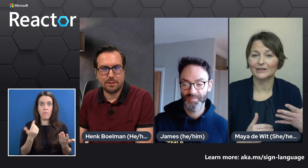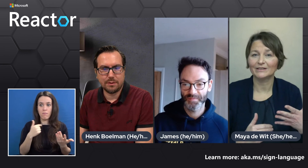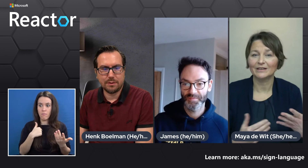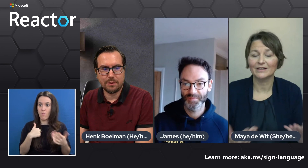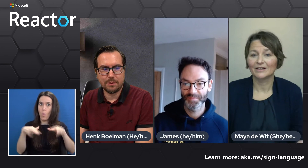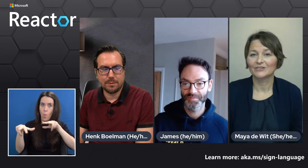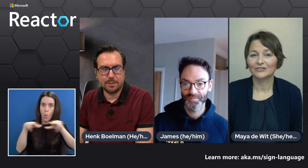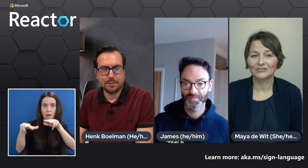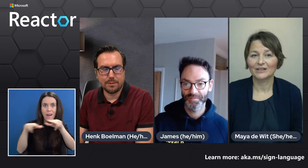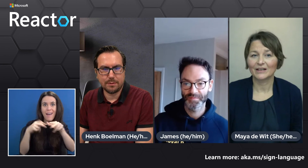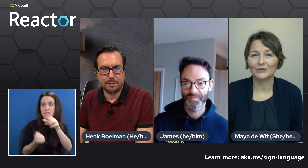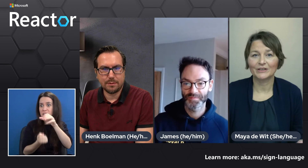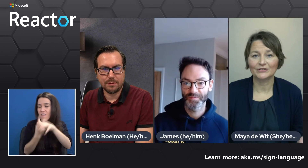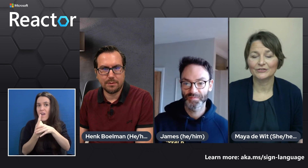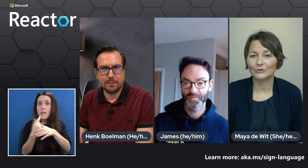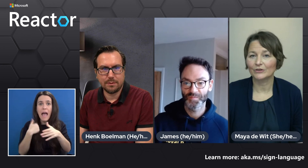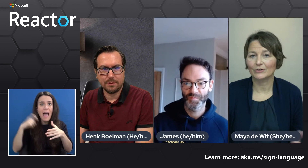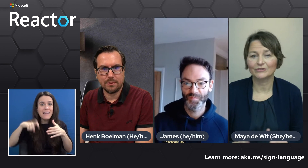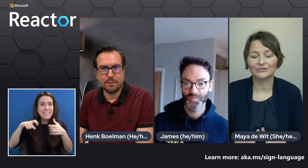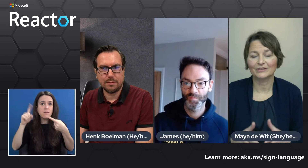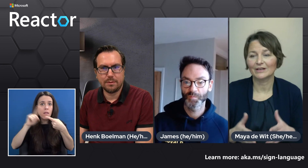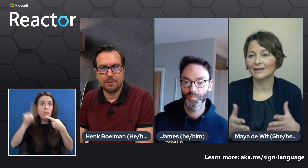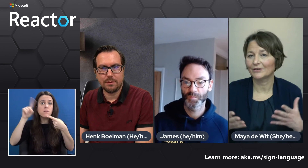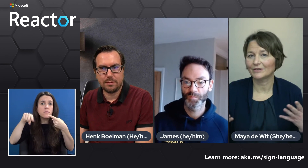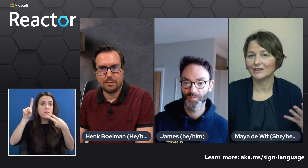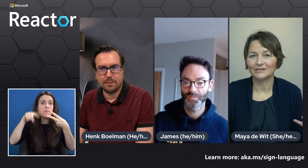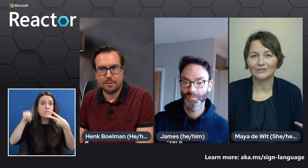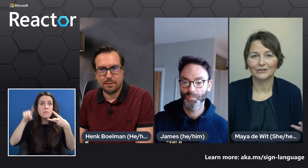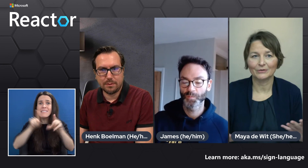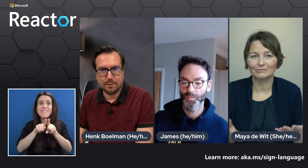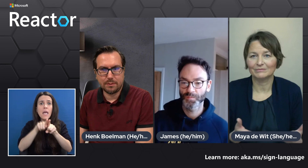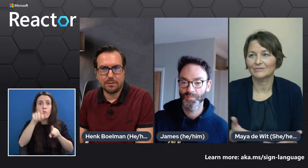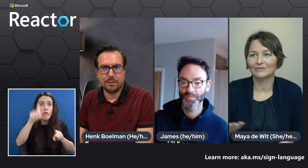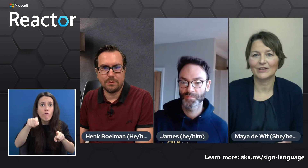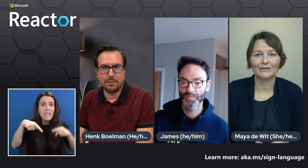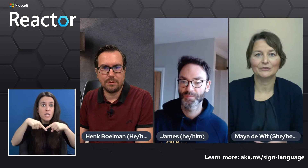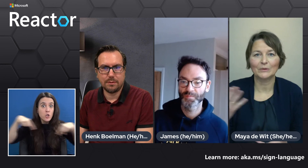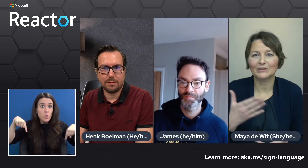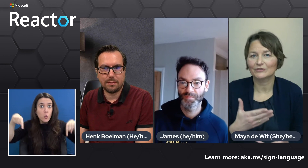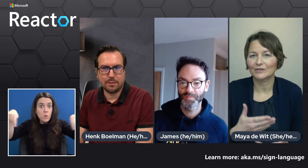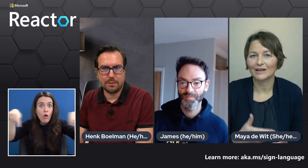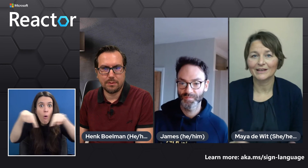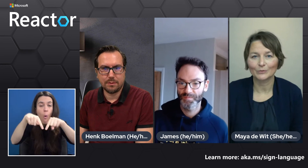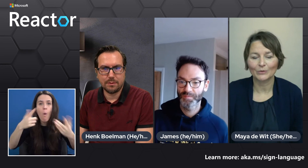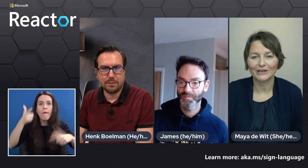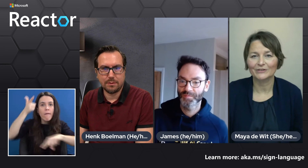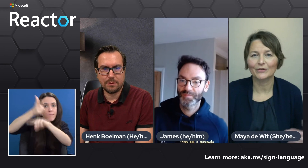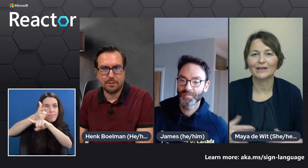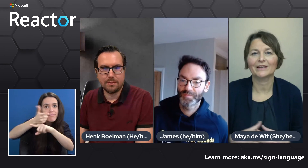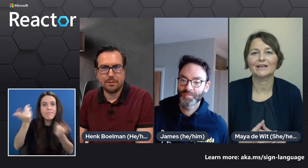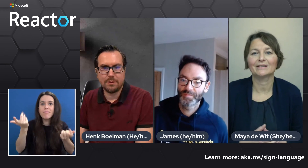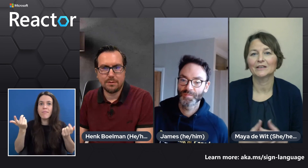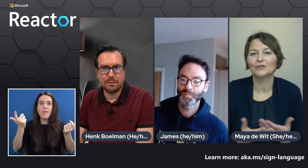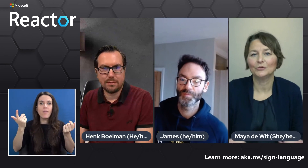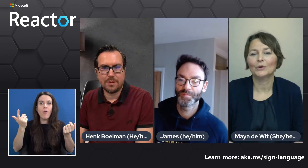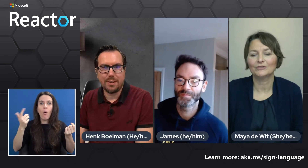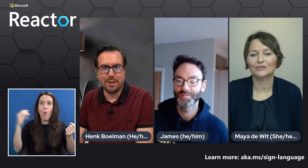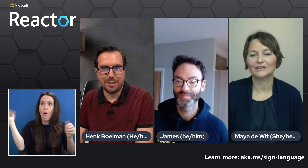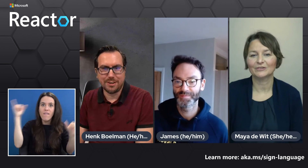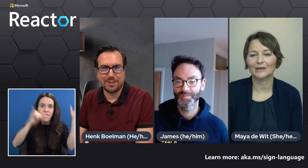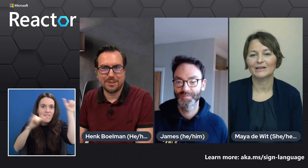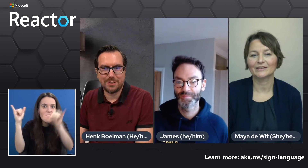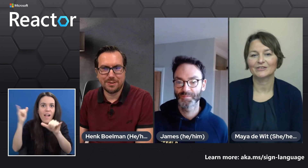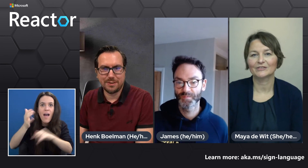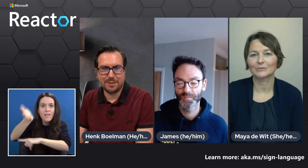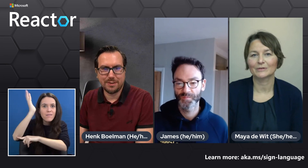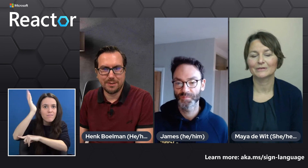that we need, just like you need the studio, just like you need, to have speakers fly in when we can do that again, you also need